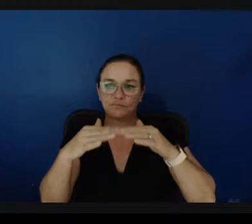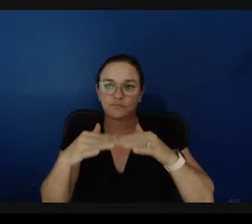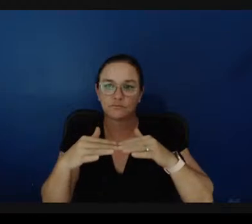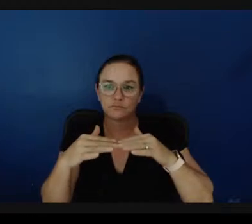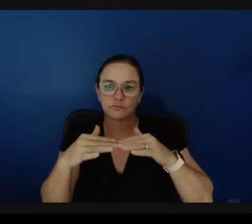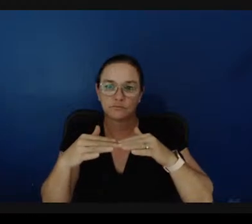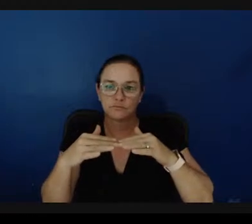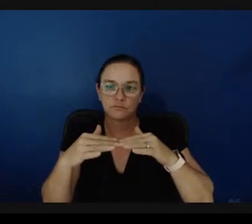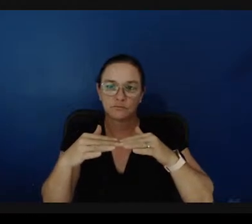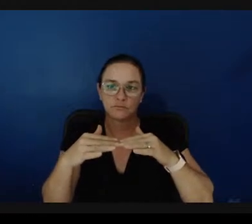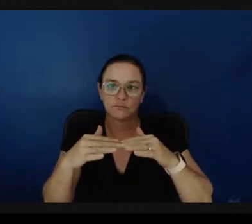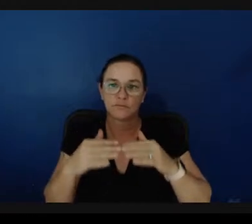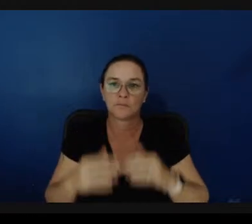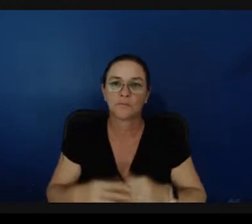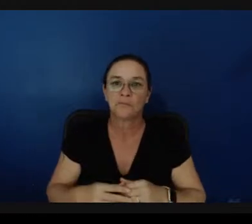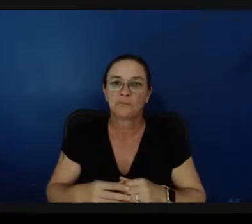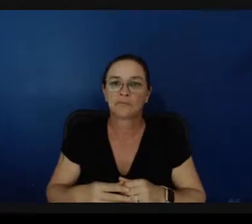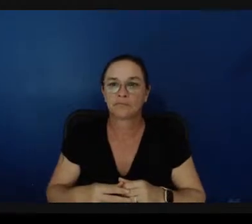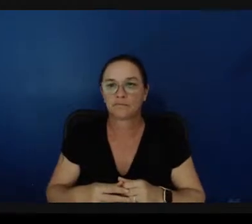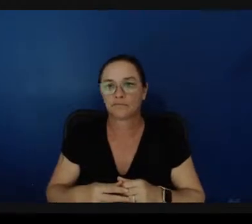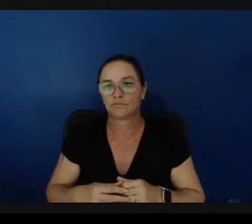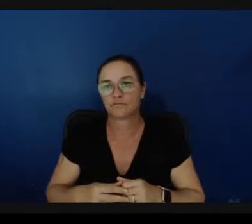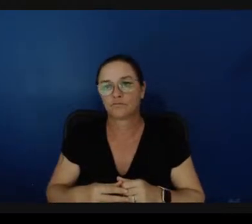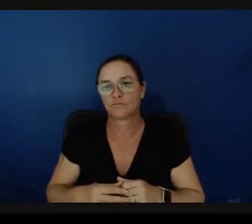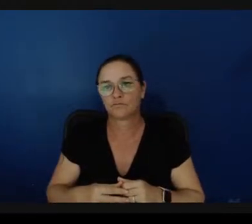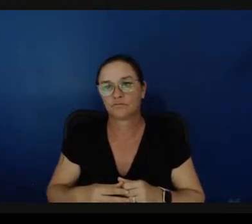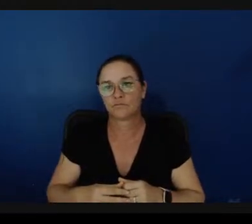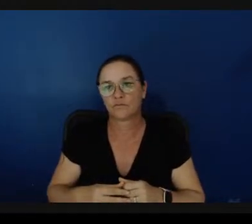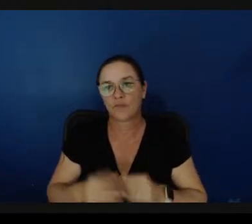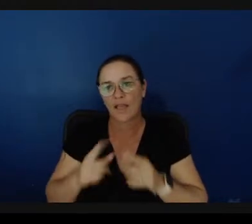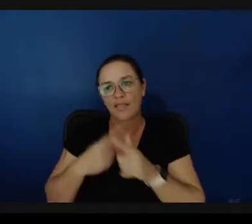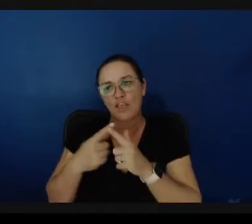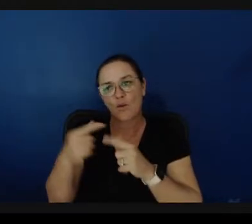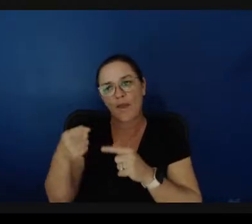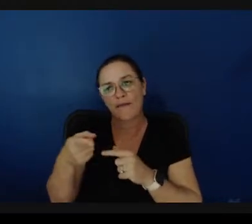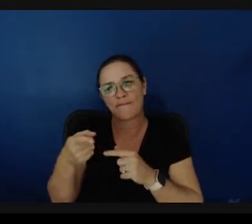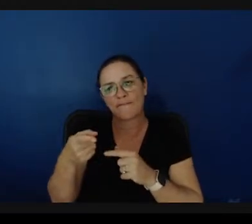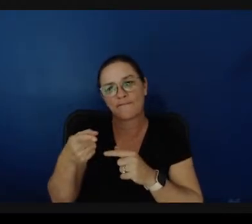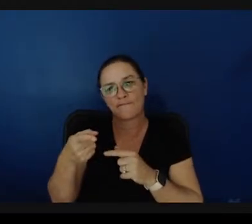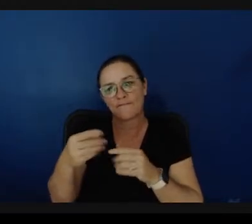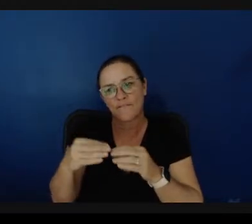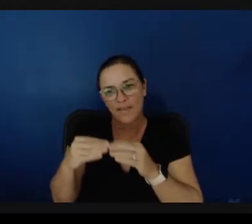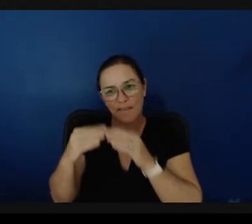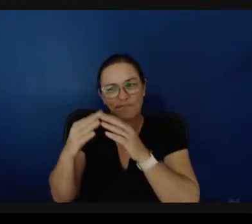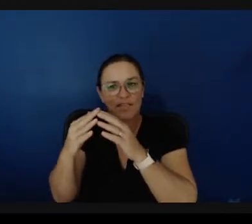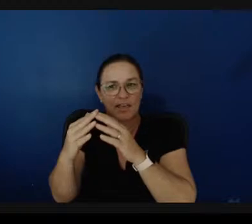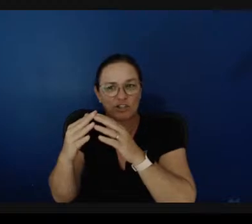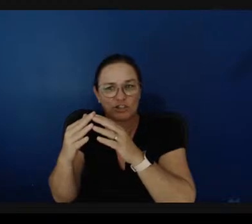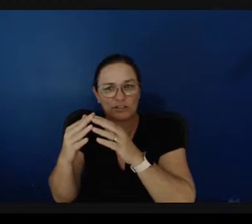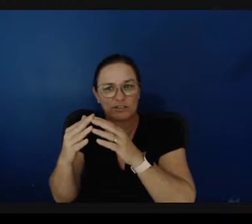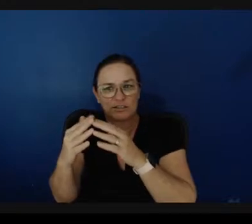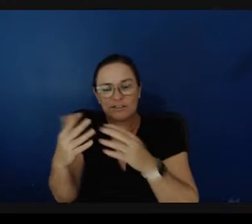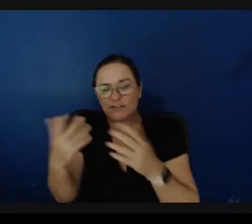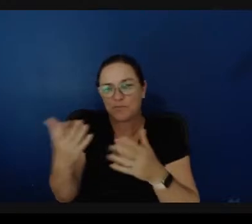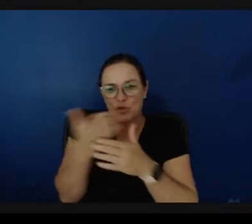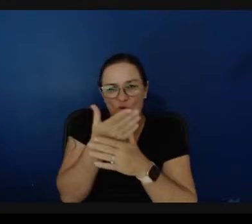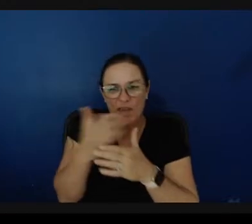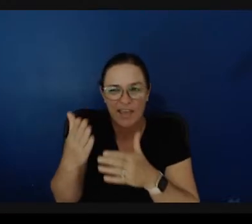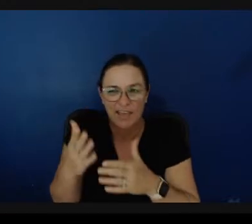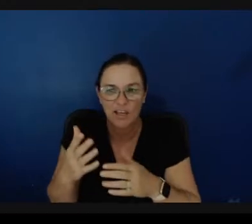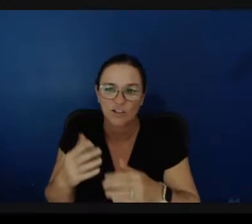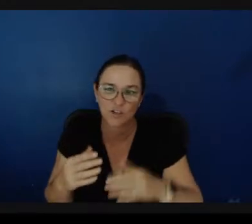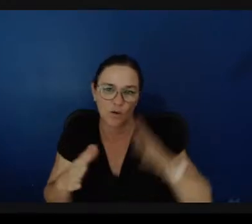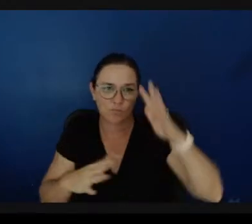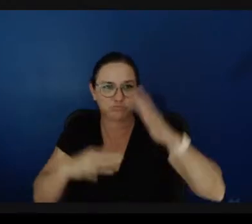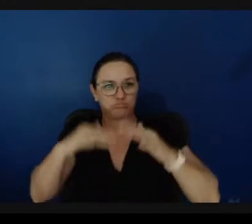deflating here. But in this case, you actually have a little narrow band of inflation or coming towards the satellite right in between there, right? So going down, going